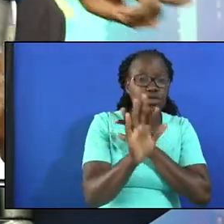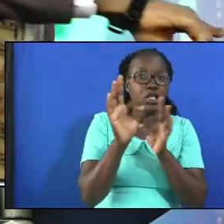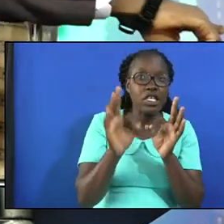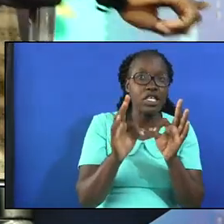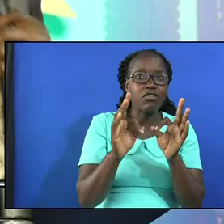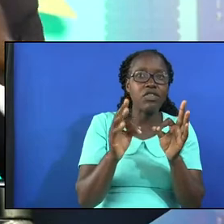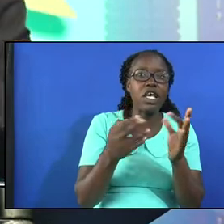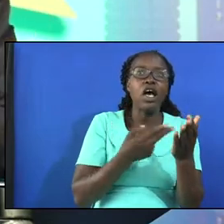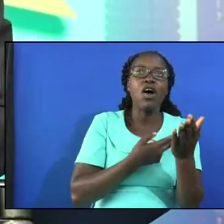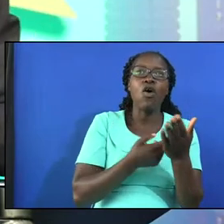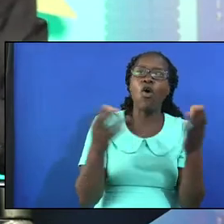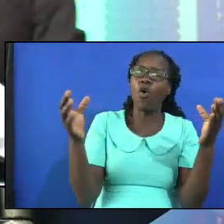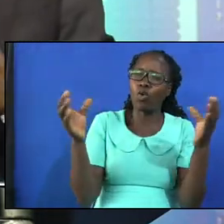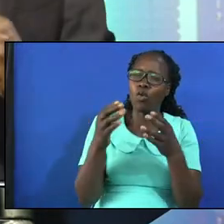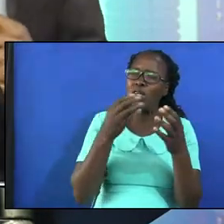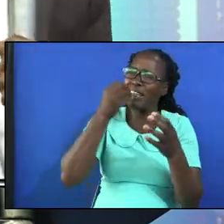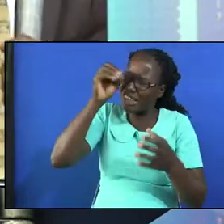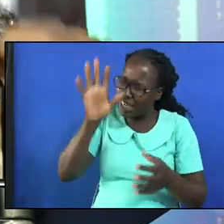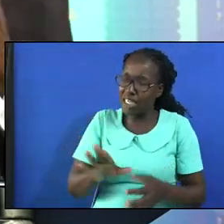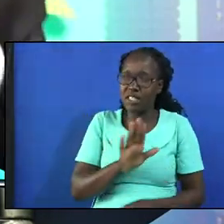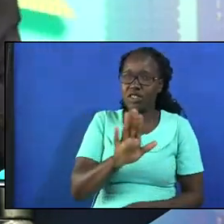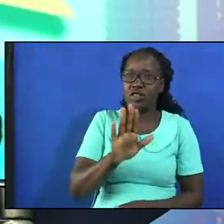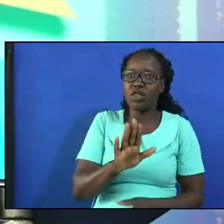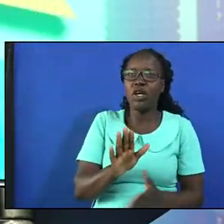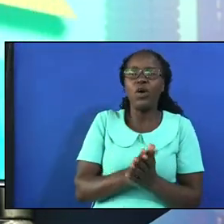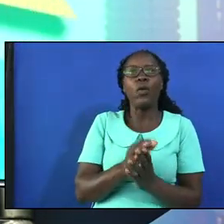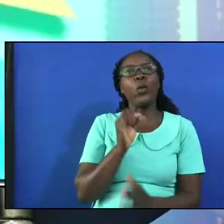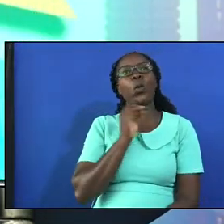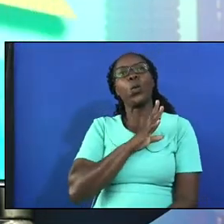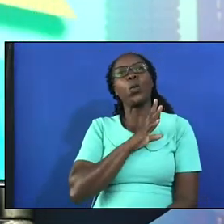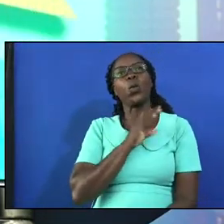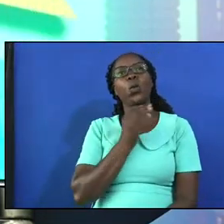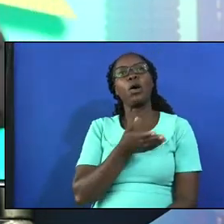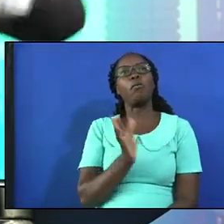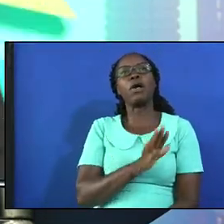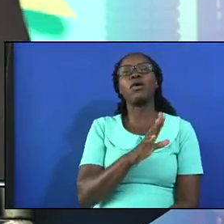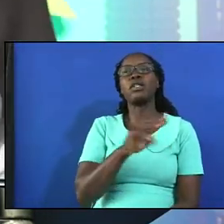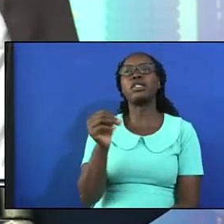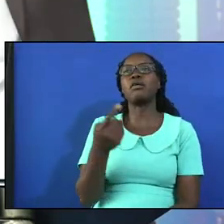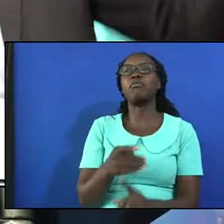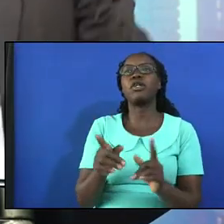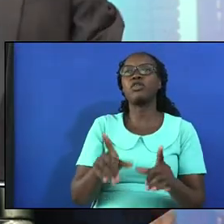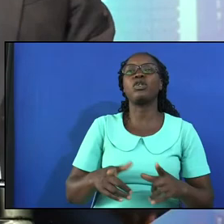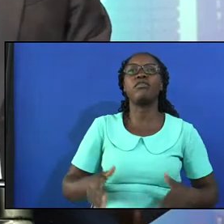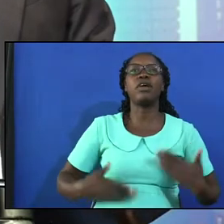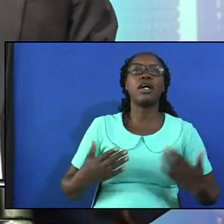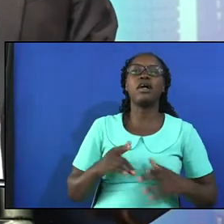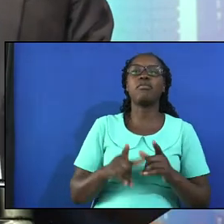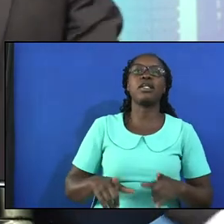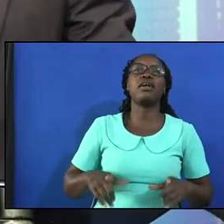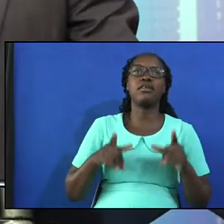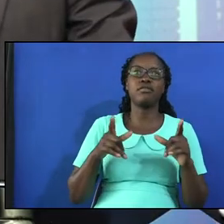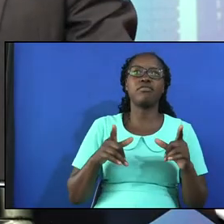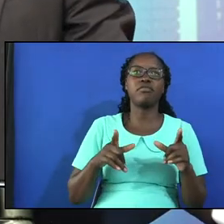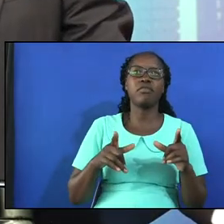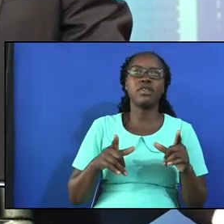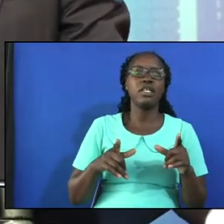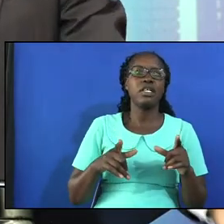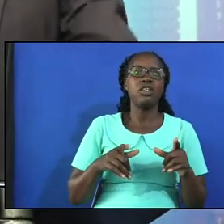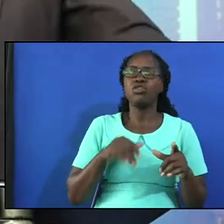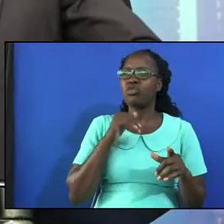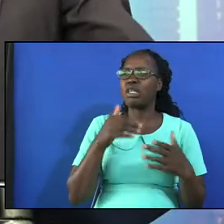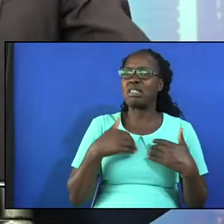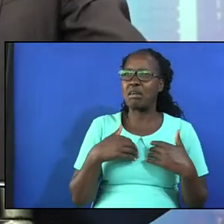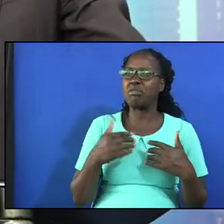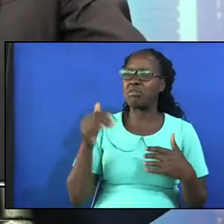if the whole community curses you, it will boomerang bang back on them, but you will live a happy life. You can't have people telling